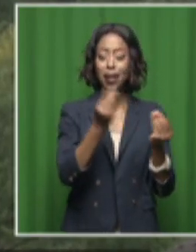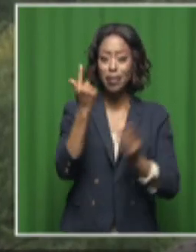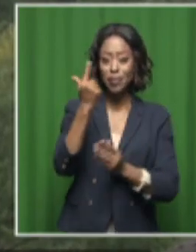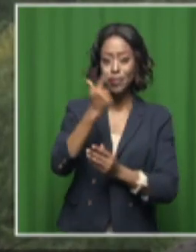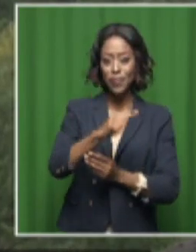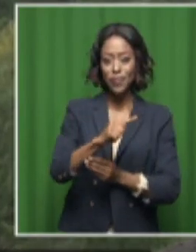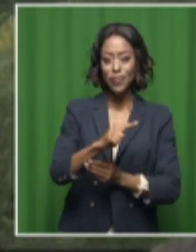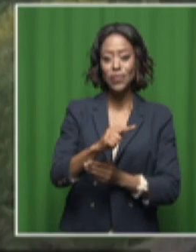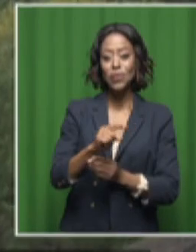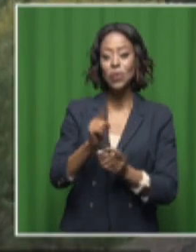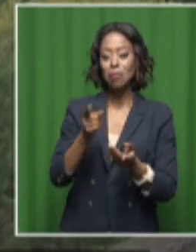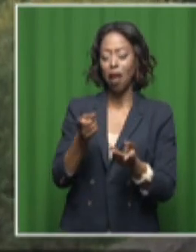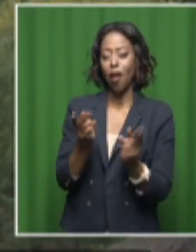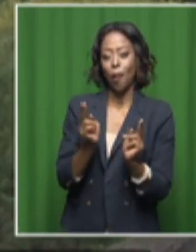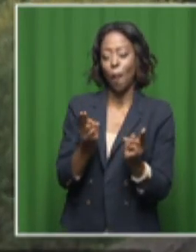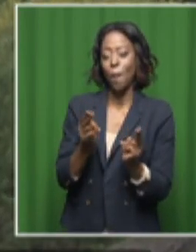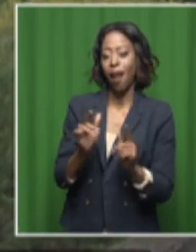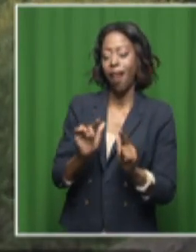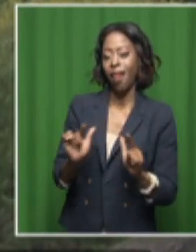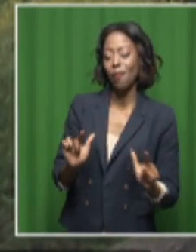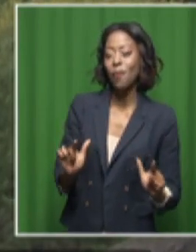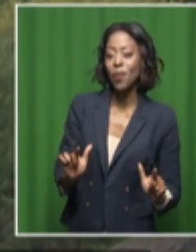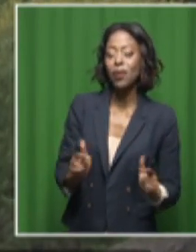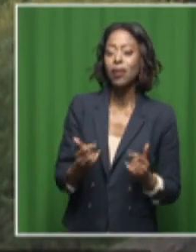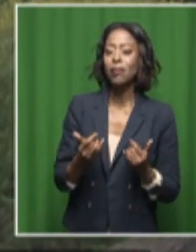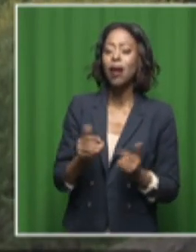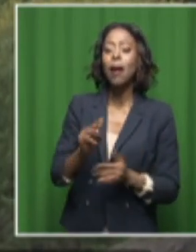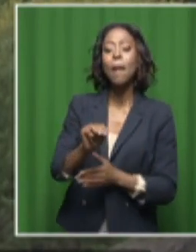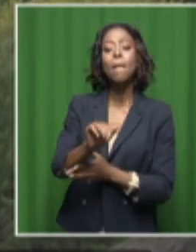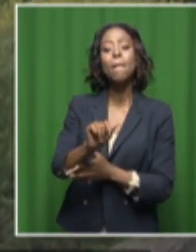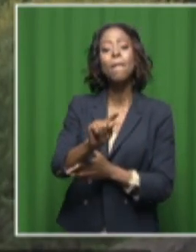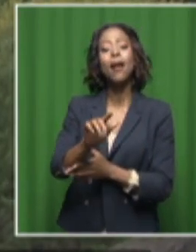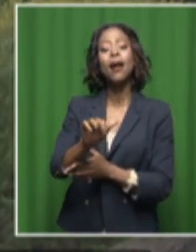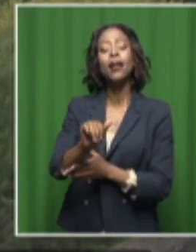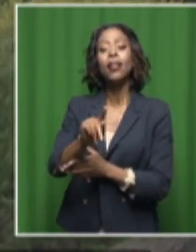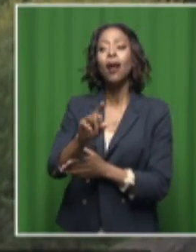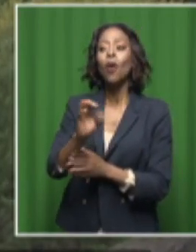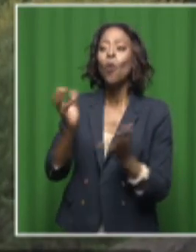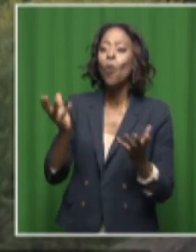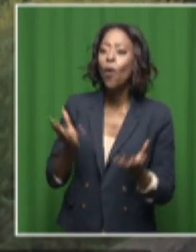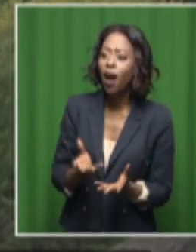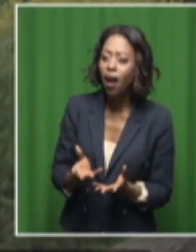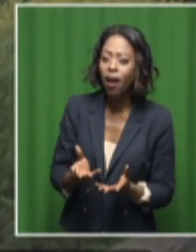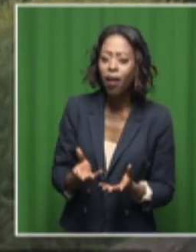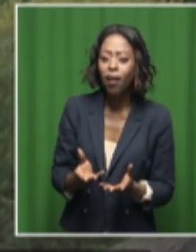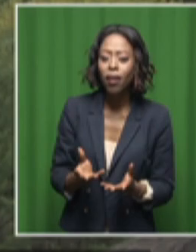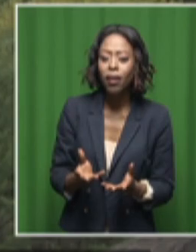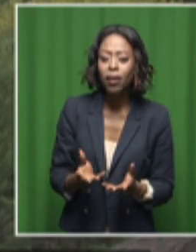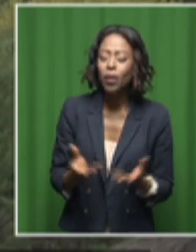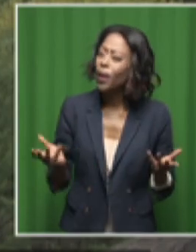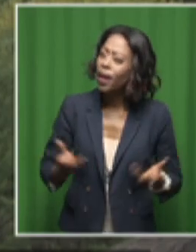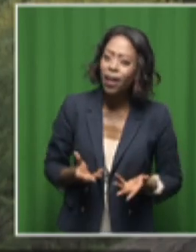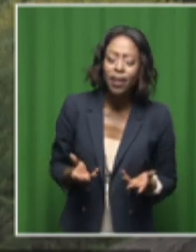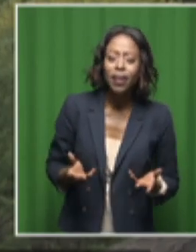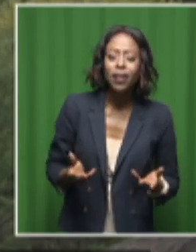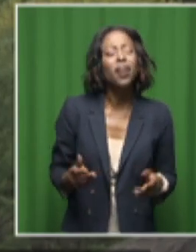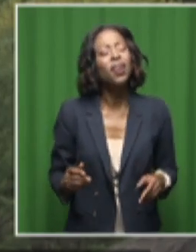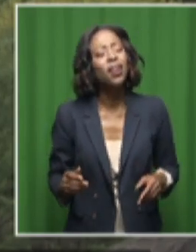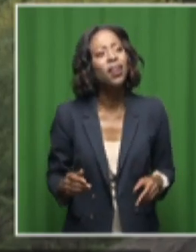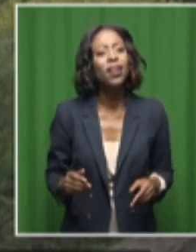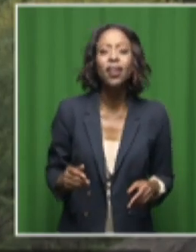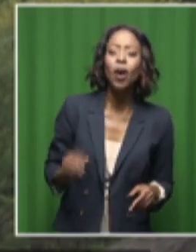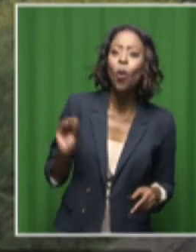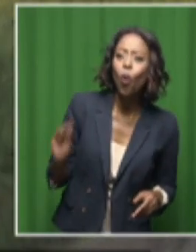this is so common in Limpopo. But where's Matlako? Matlako, where are you?